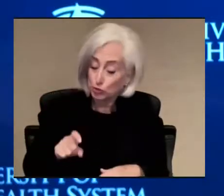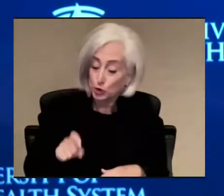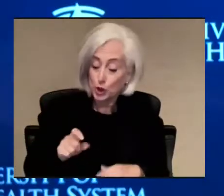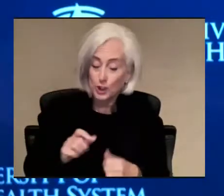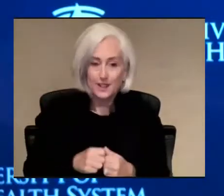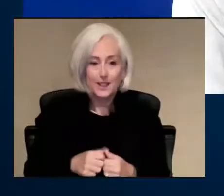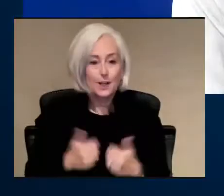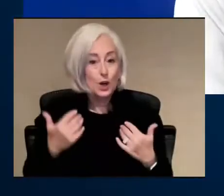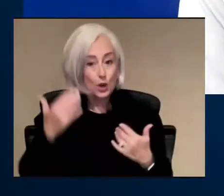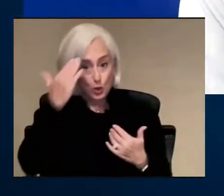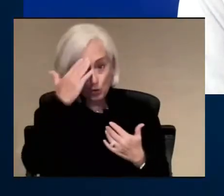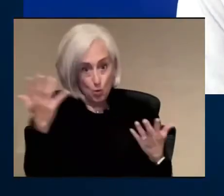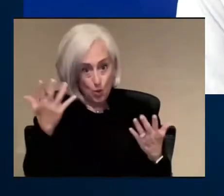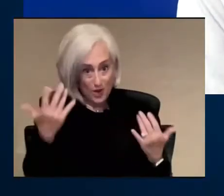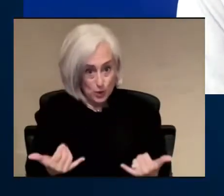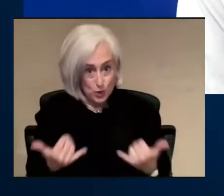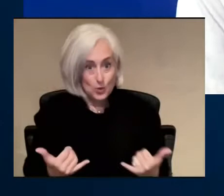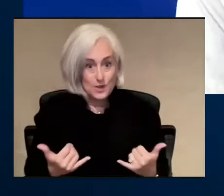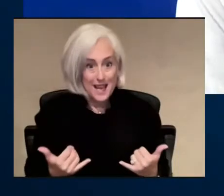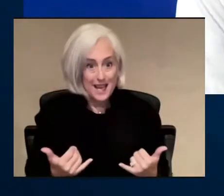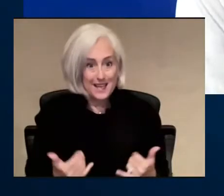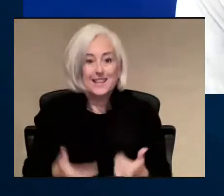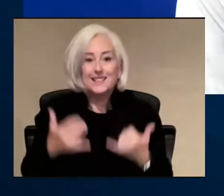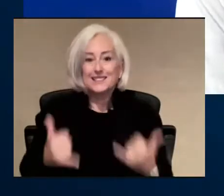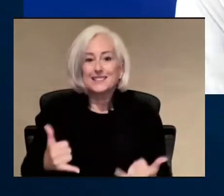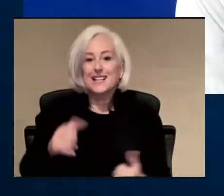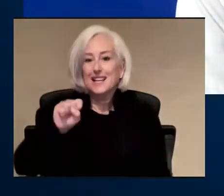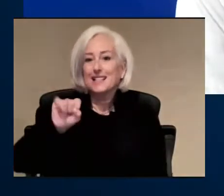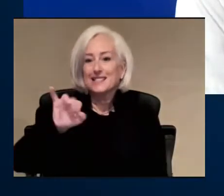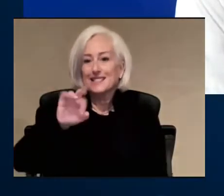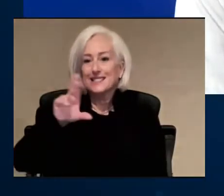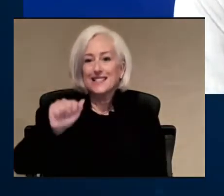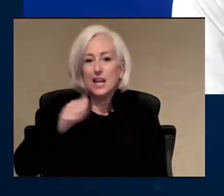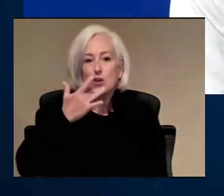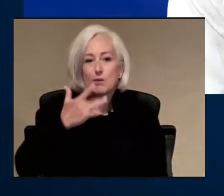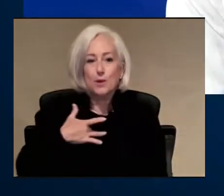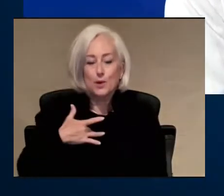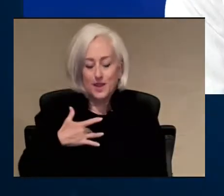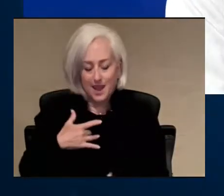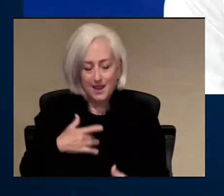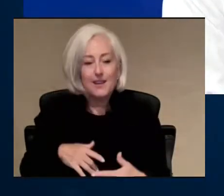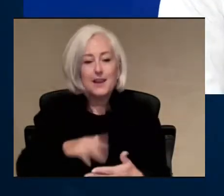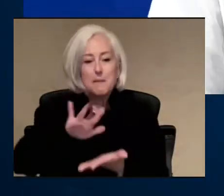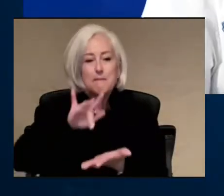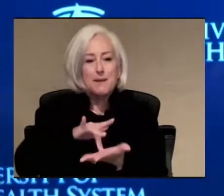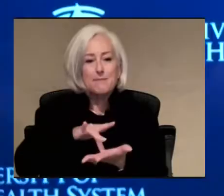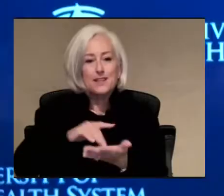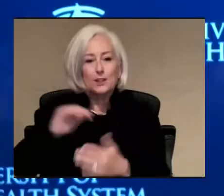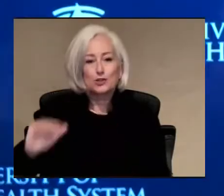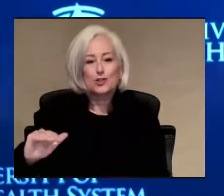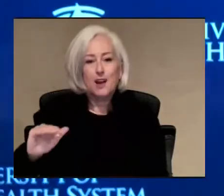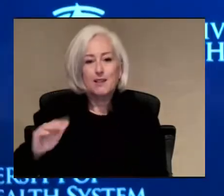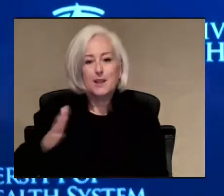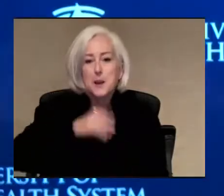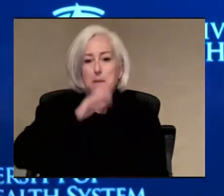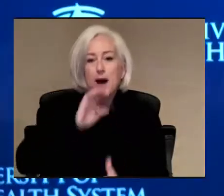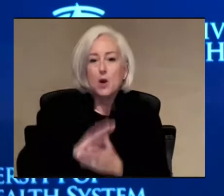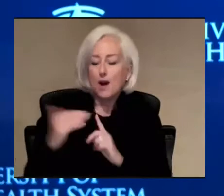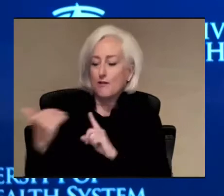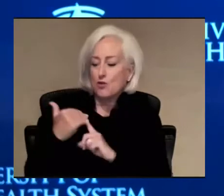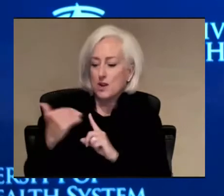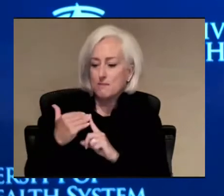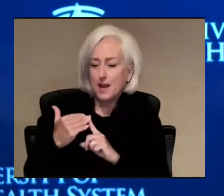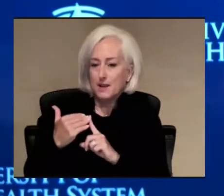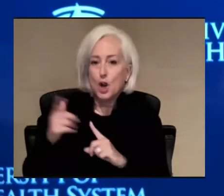Jess? What? Today is Sierra's birthday, my middle child. She's been on this program a long time ago, and as my wife has reminded me, it's her birthing